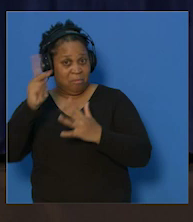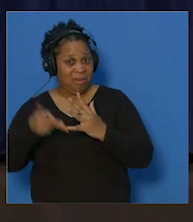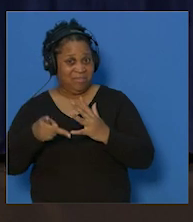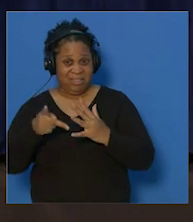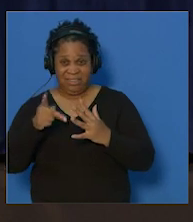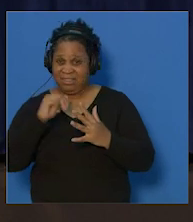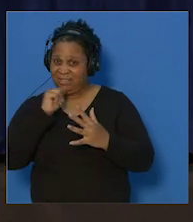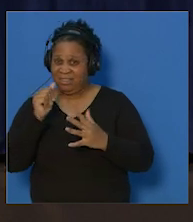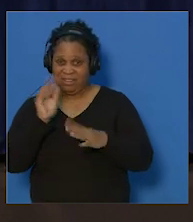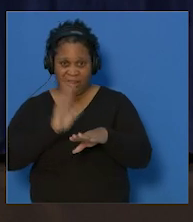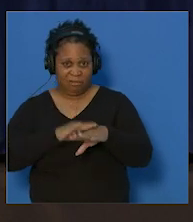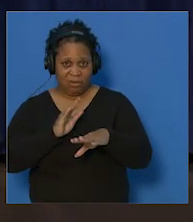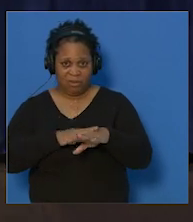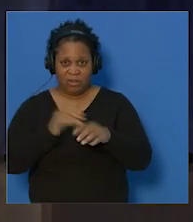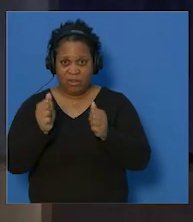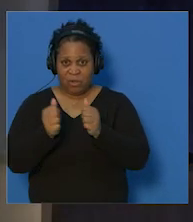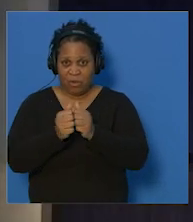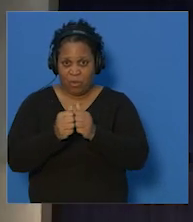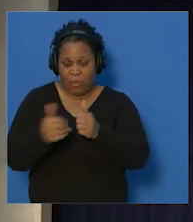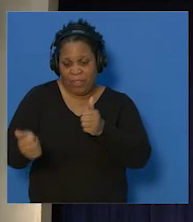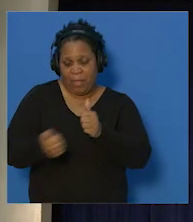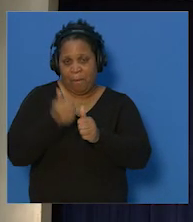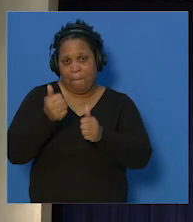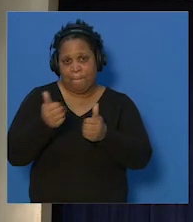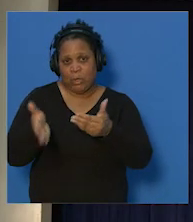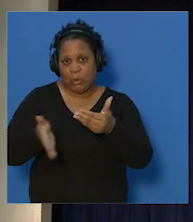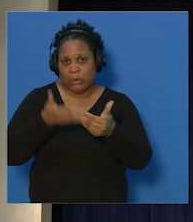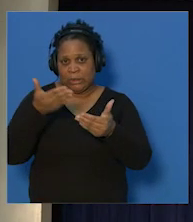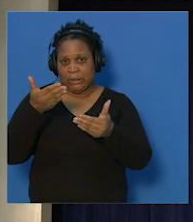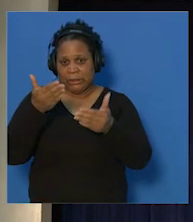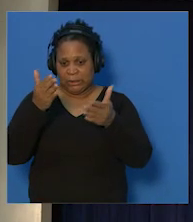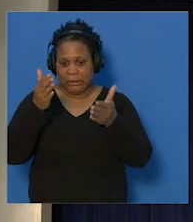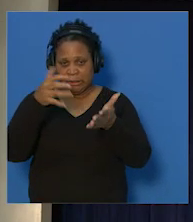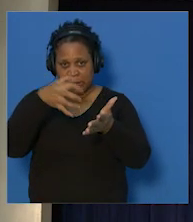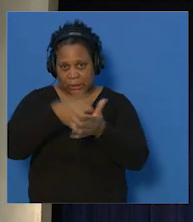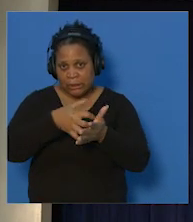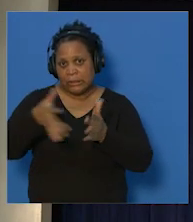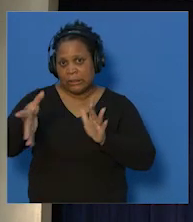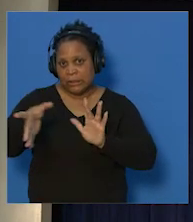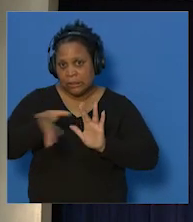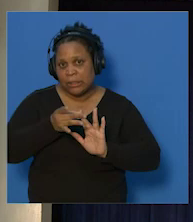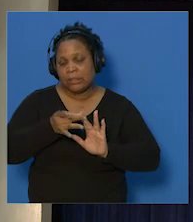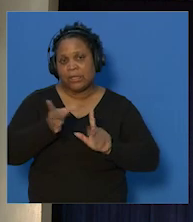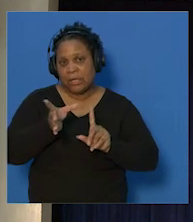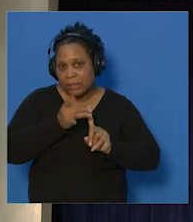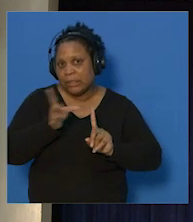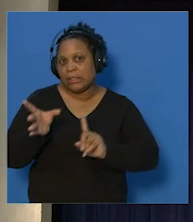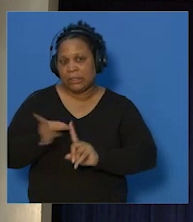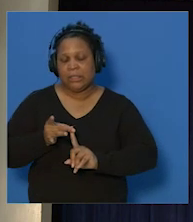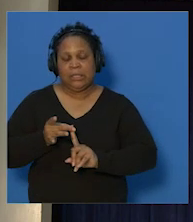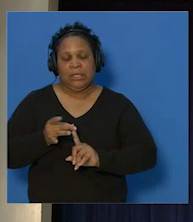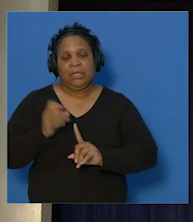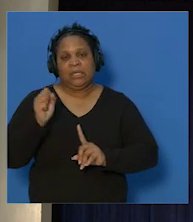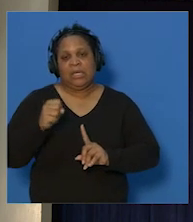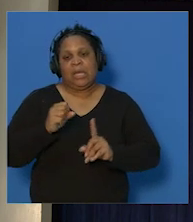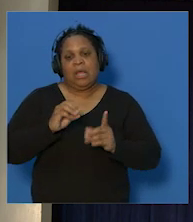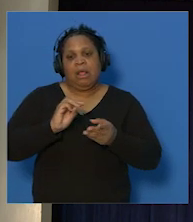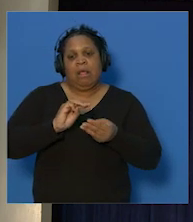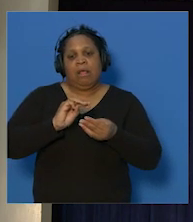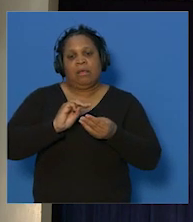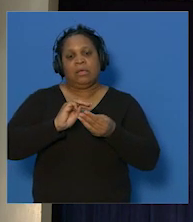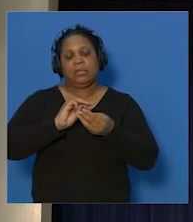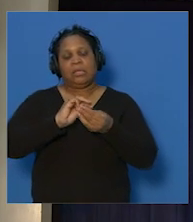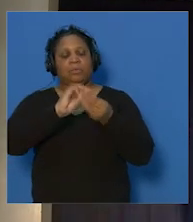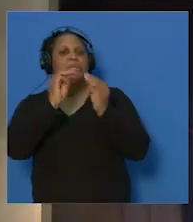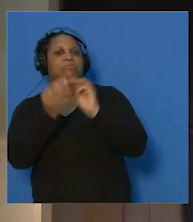necessary precautions with our most vulnerable? Like I said, those figures were based on the modeling assumptions from Imperial